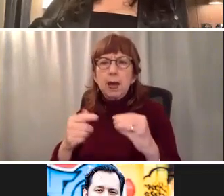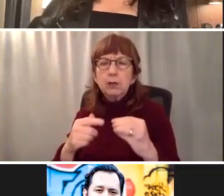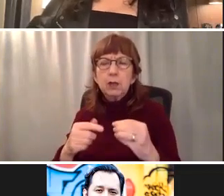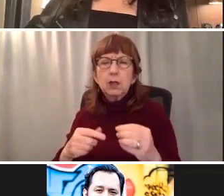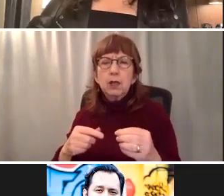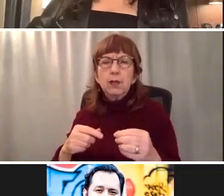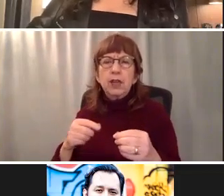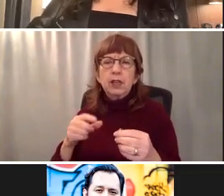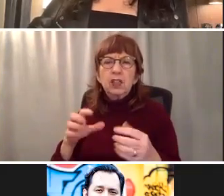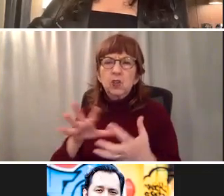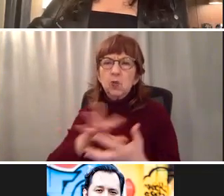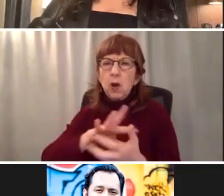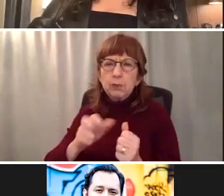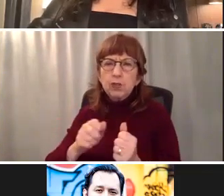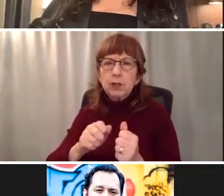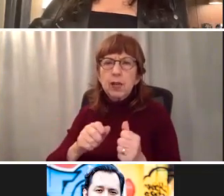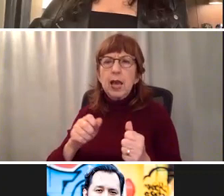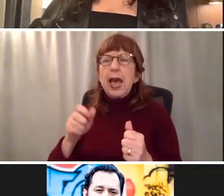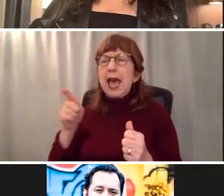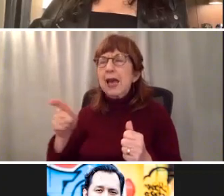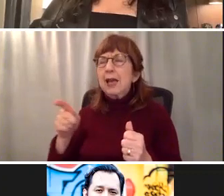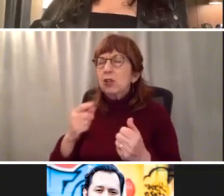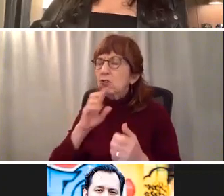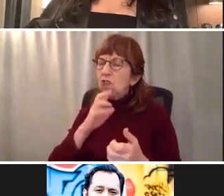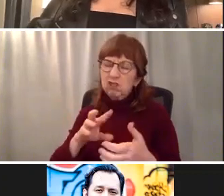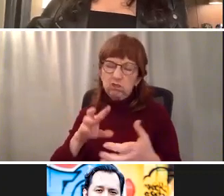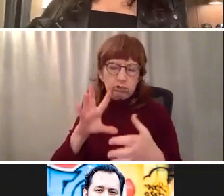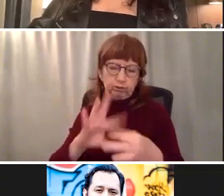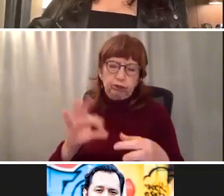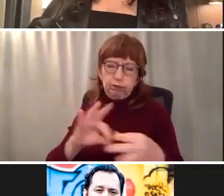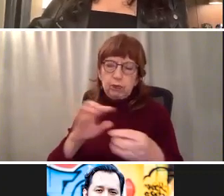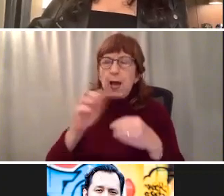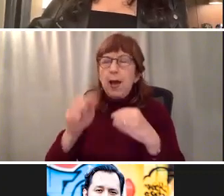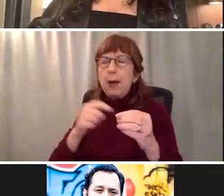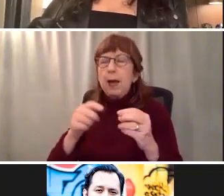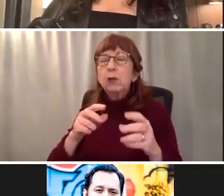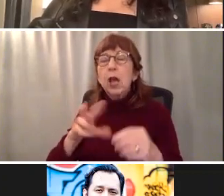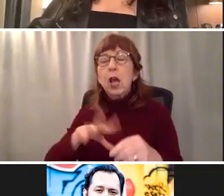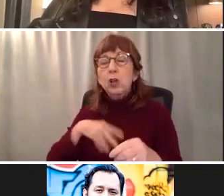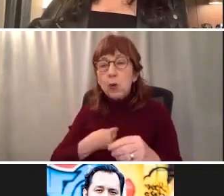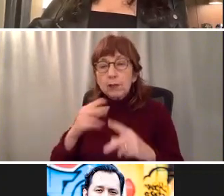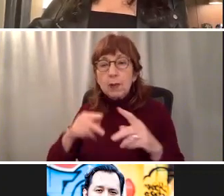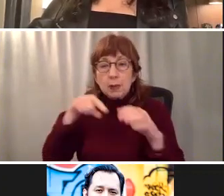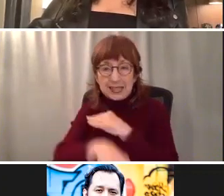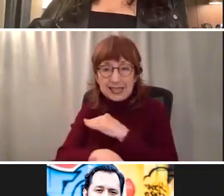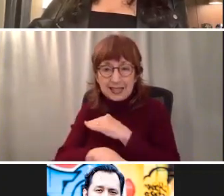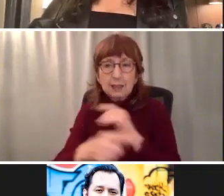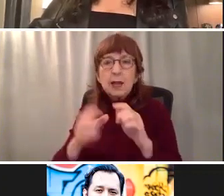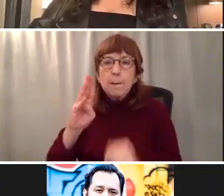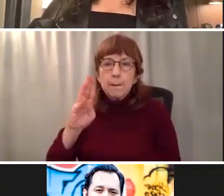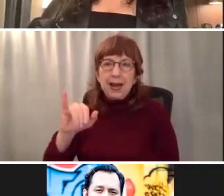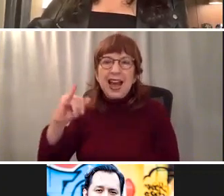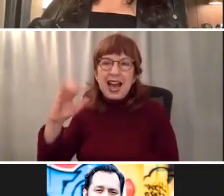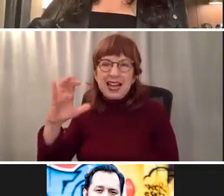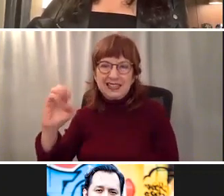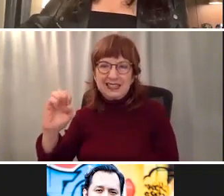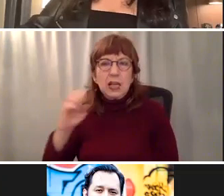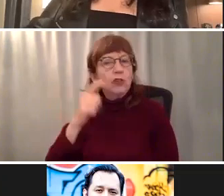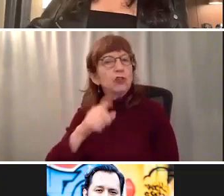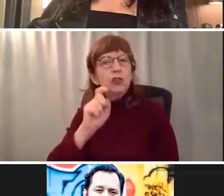justice for the trans people killed at the hands of ICE. Genesis deserves to be honored every day as all trans people should.